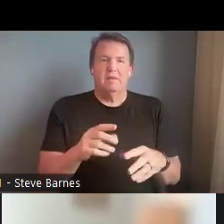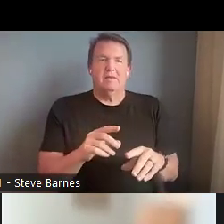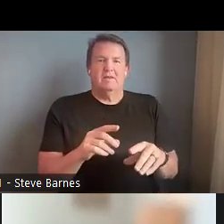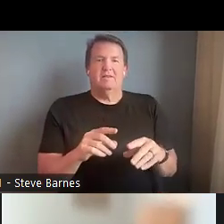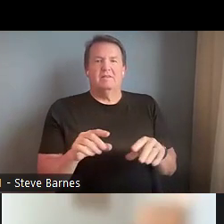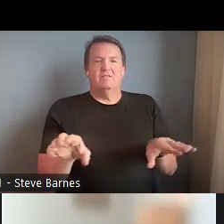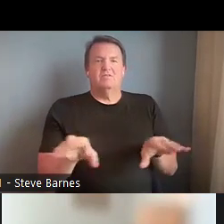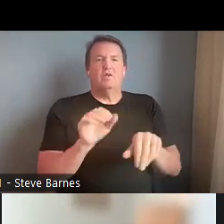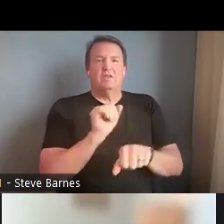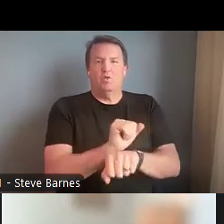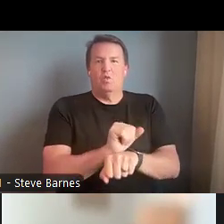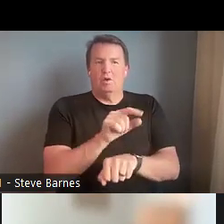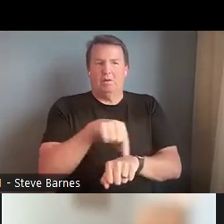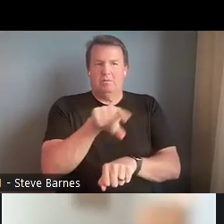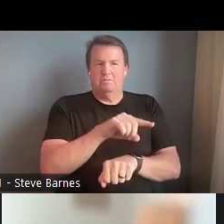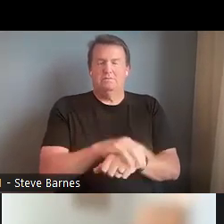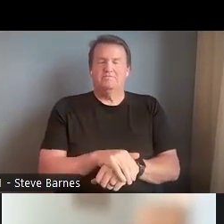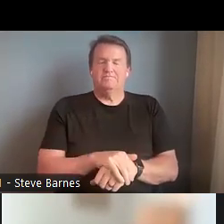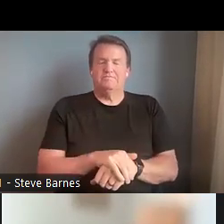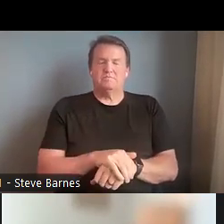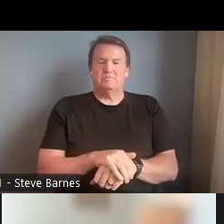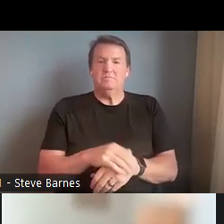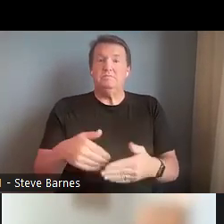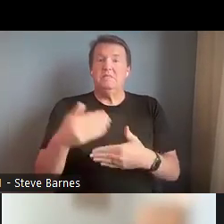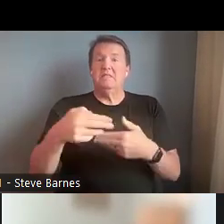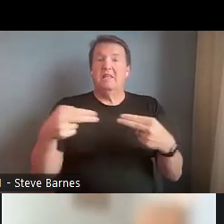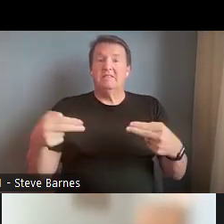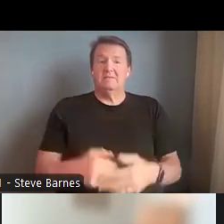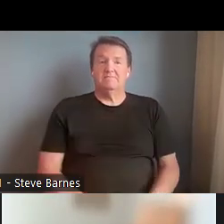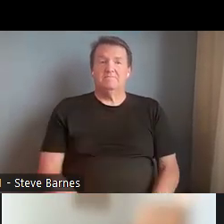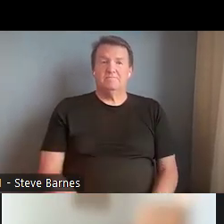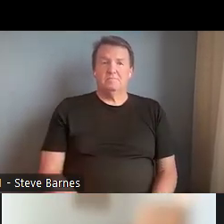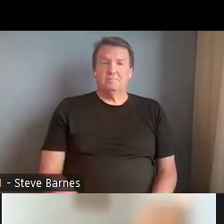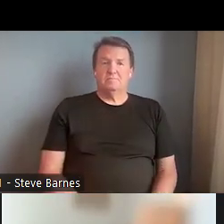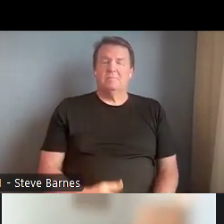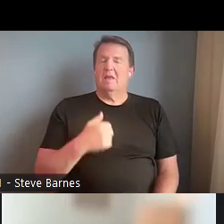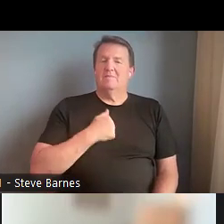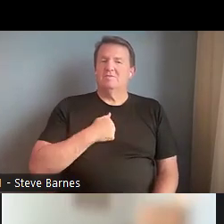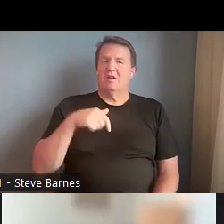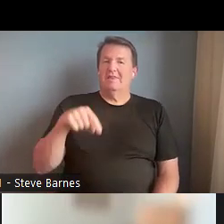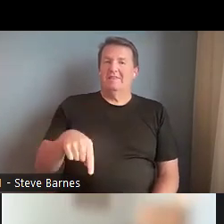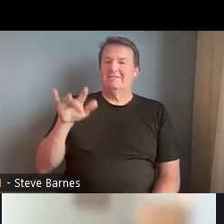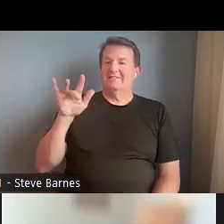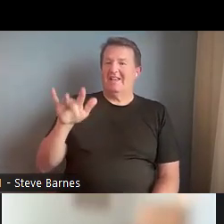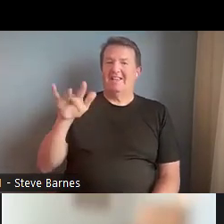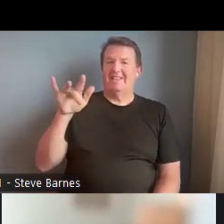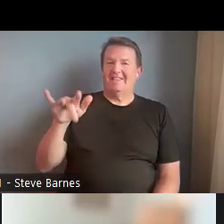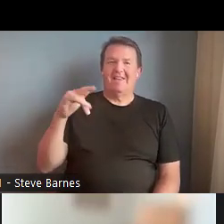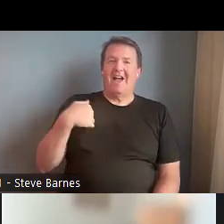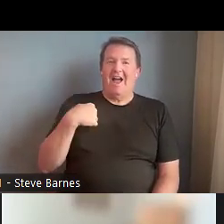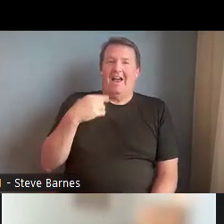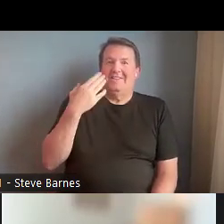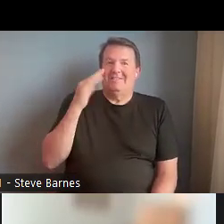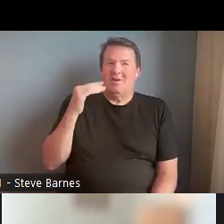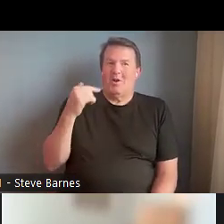sites. Next slide, please. And I'm sorry, this is a click through. I didn't realize I wouldn't be moving